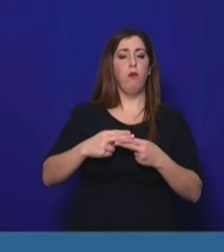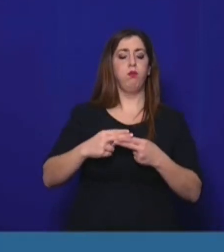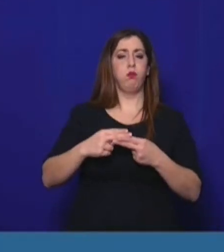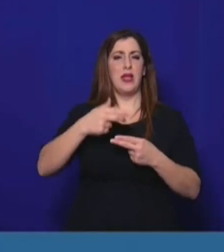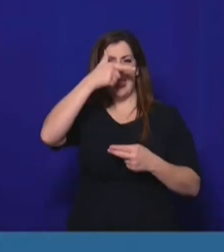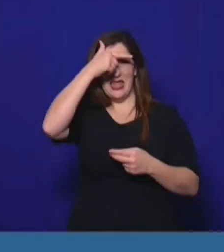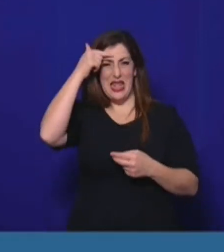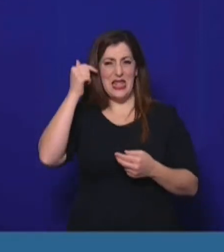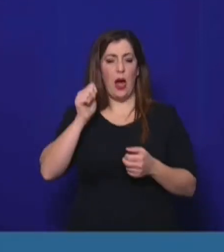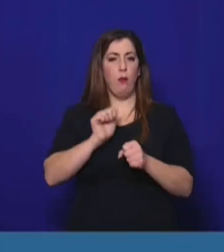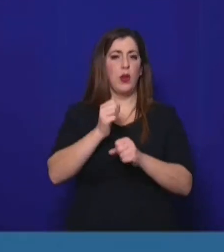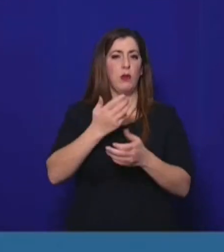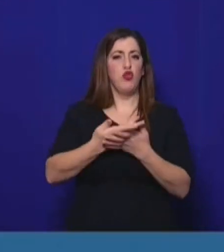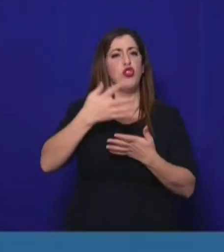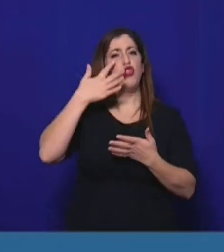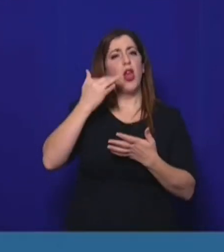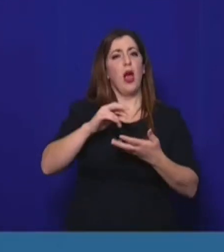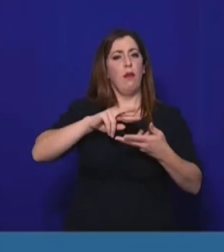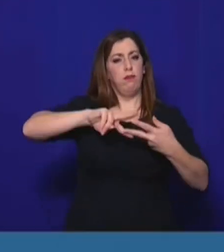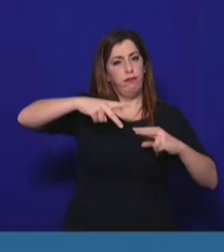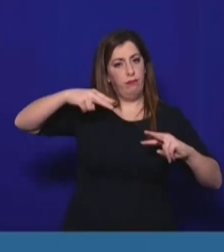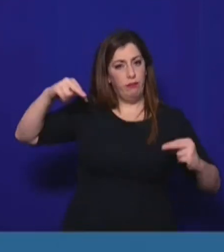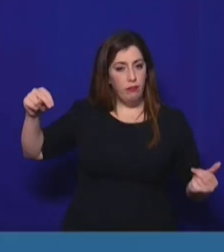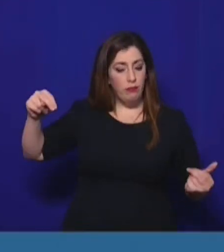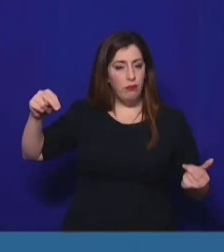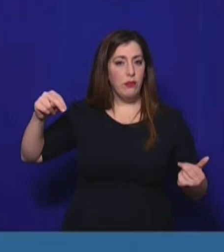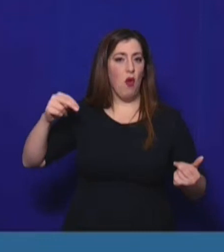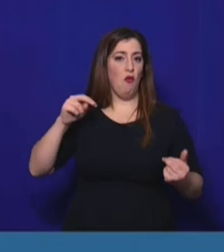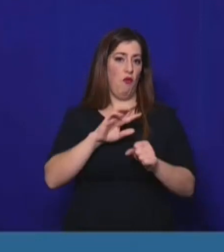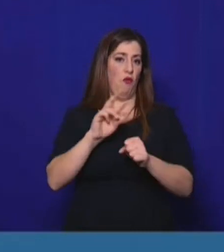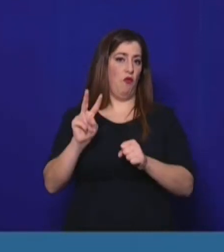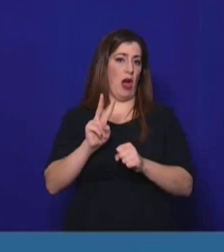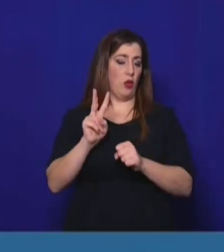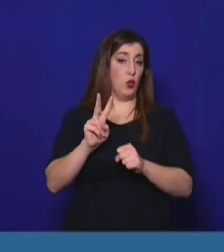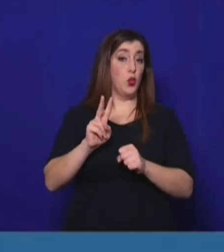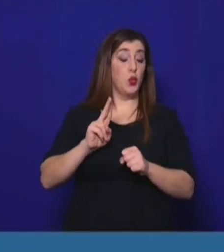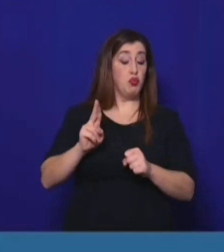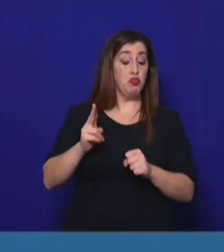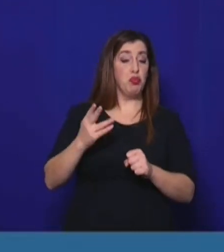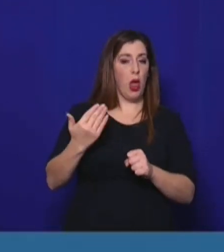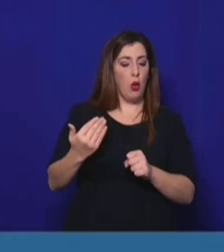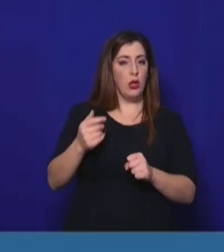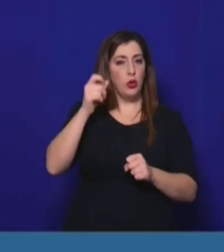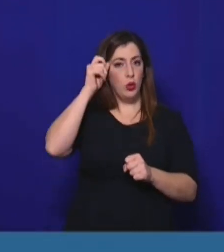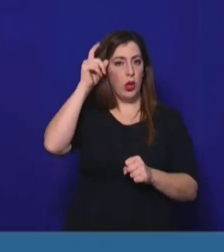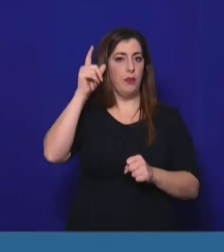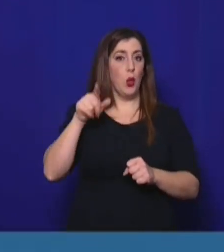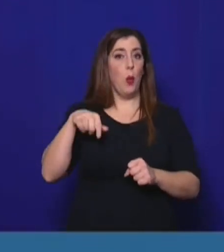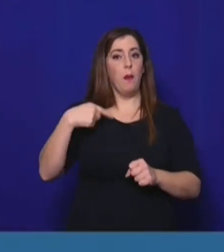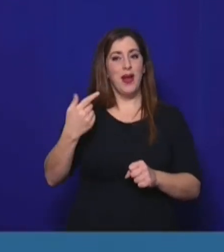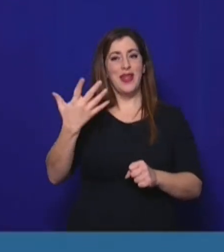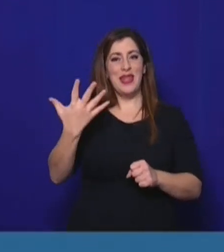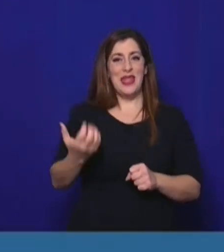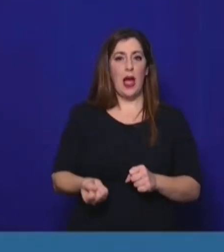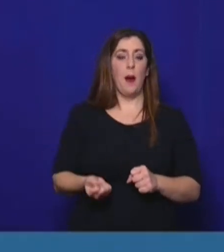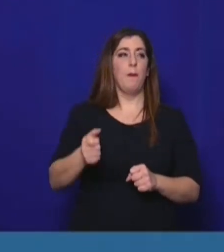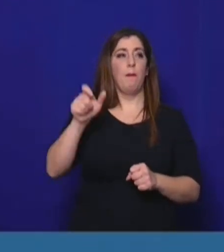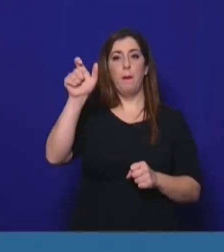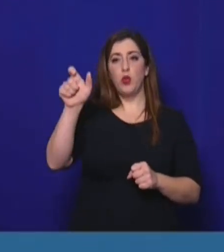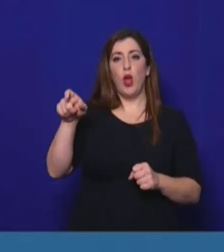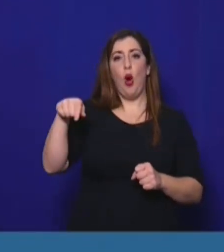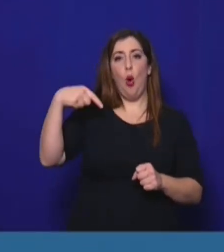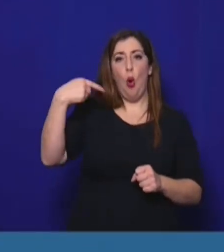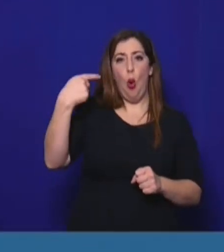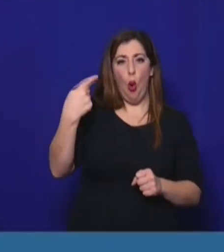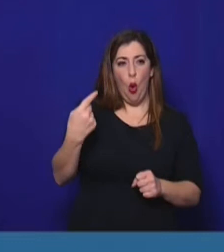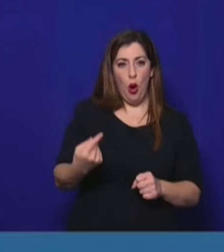għal dan il-UK variant. U kellna persuna oħra wkoll li ħarġet bħala new variant li din bażikament sibna li kien